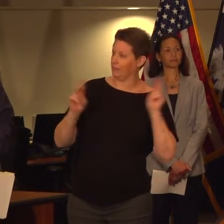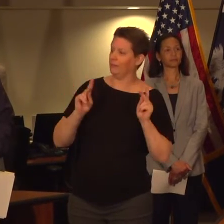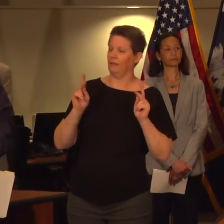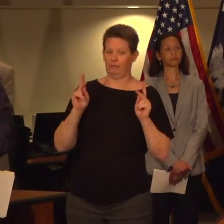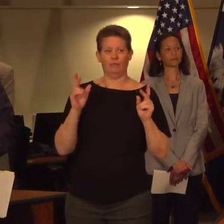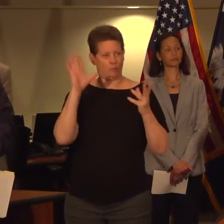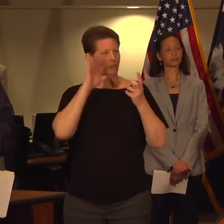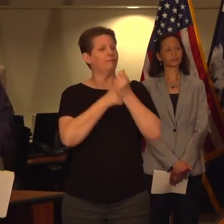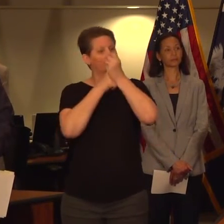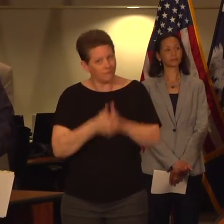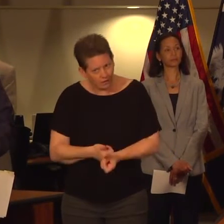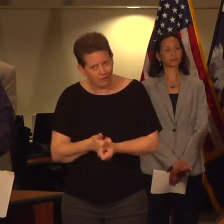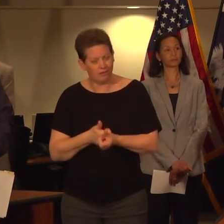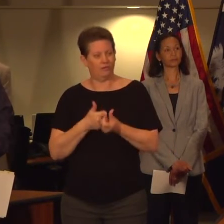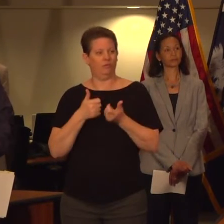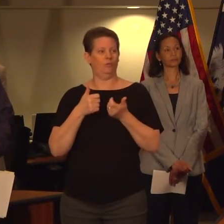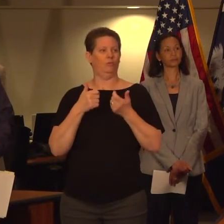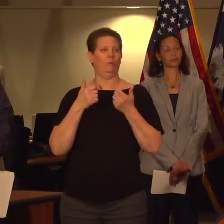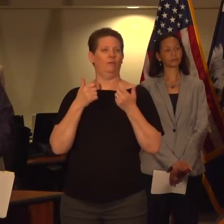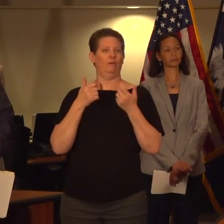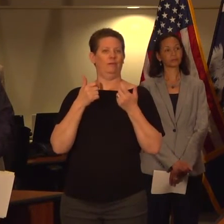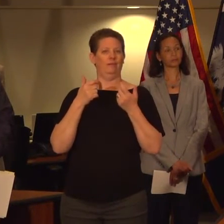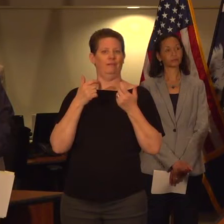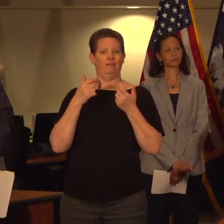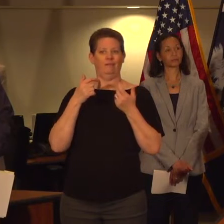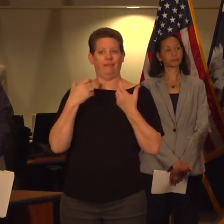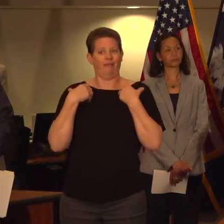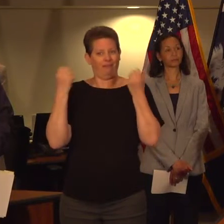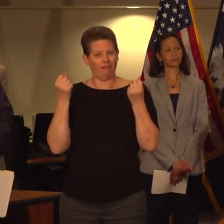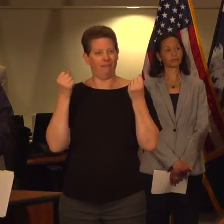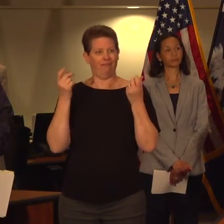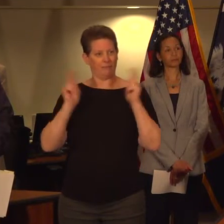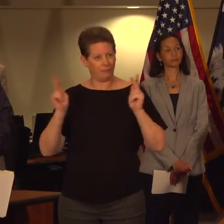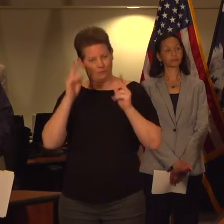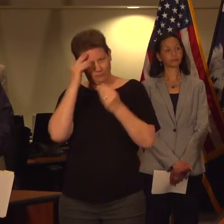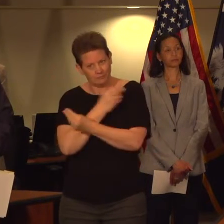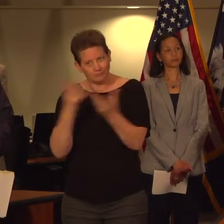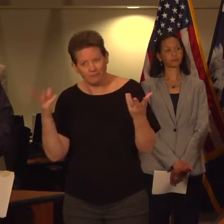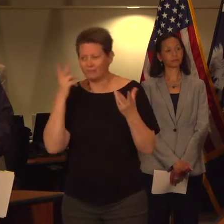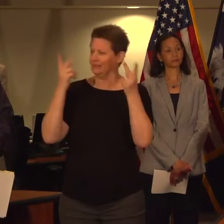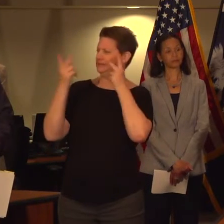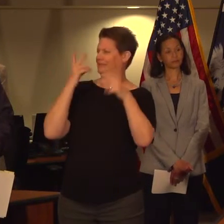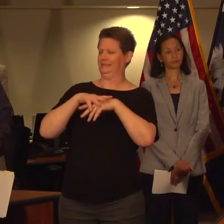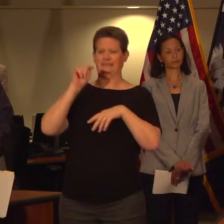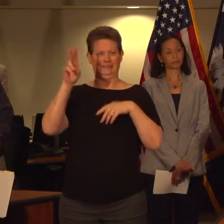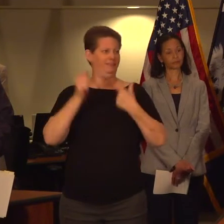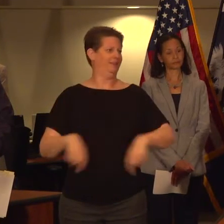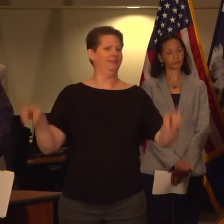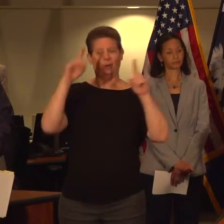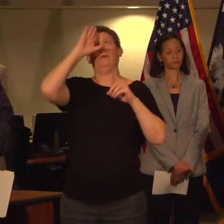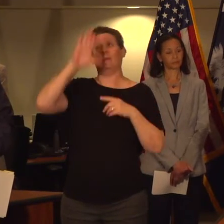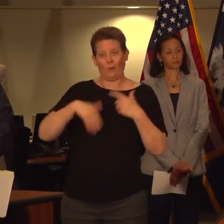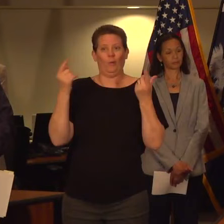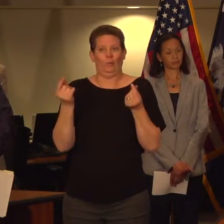will follow the suggestions of the public health authorities, and you see it on television everywhere you go, we know what